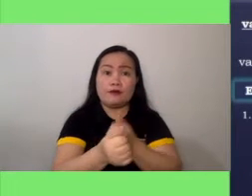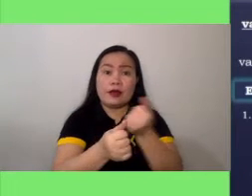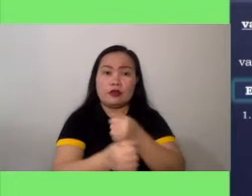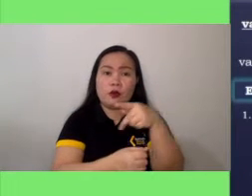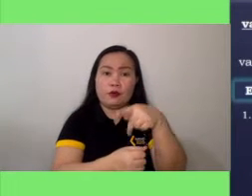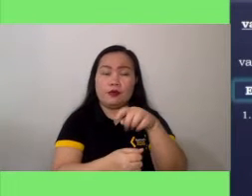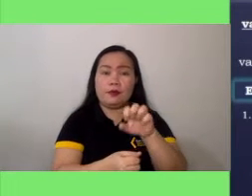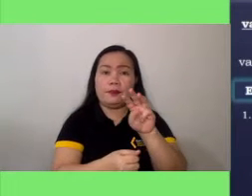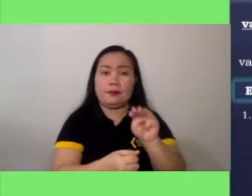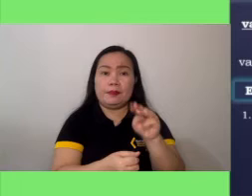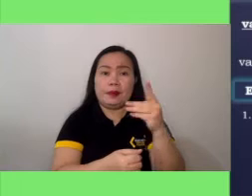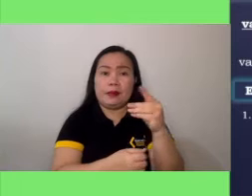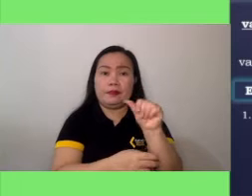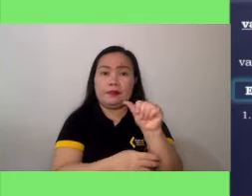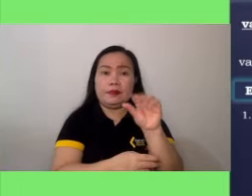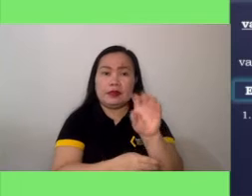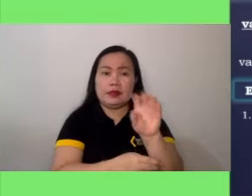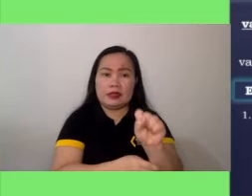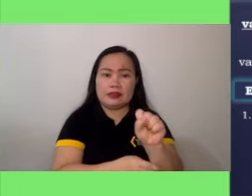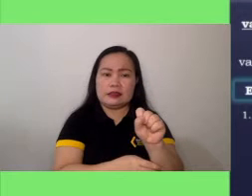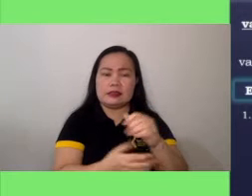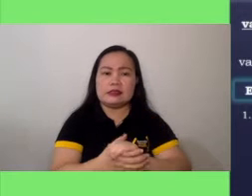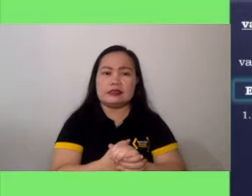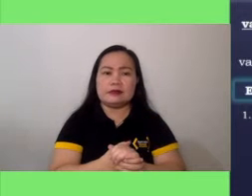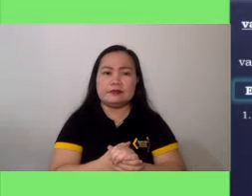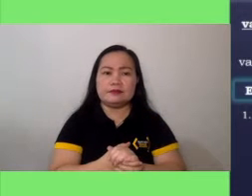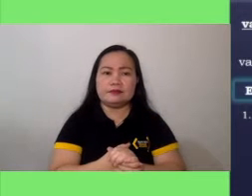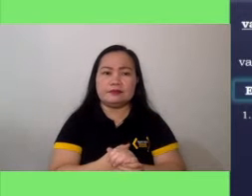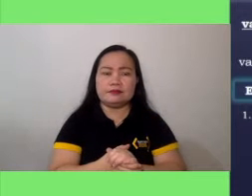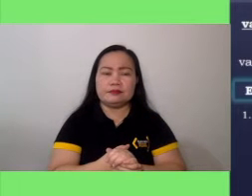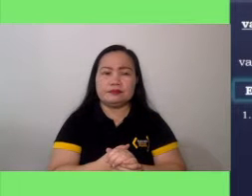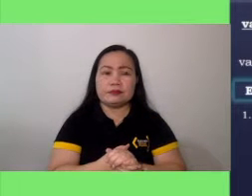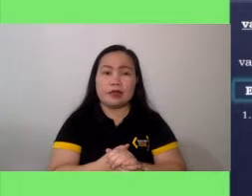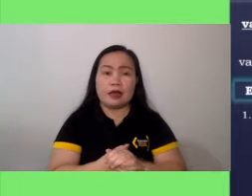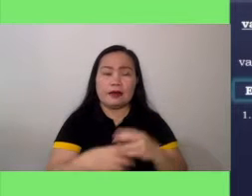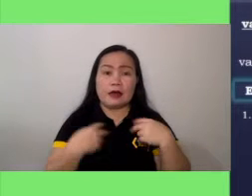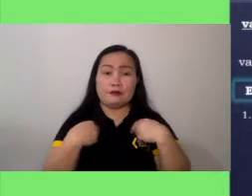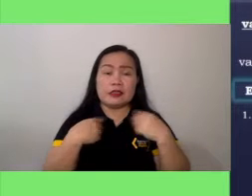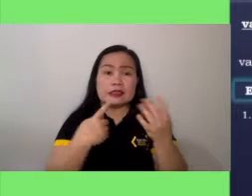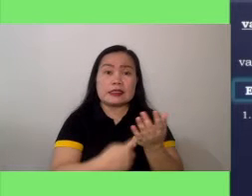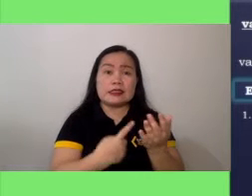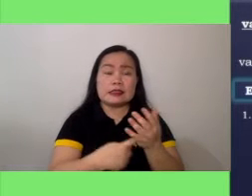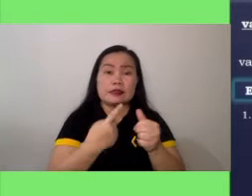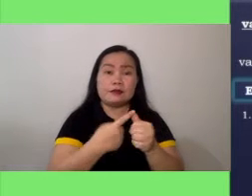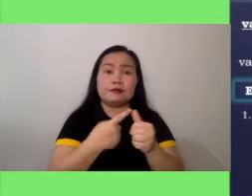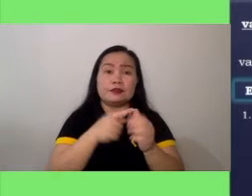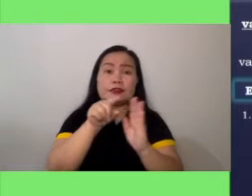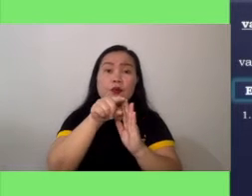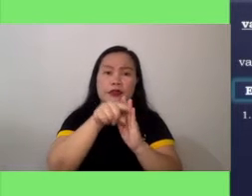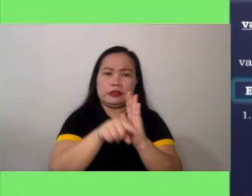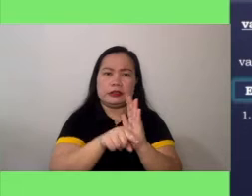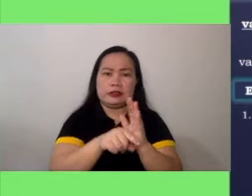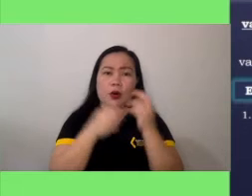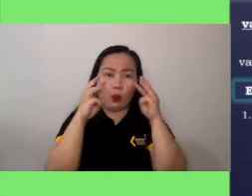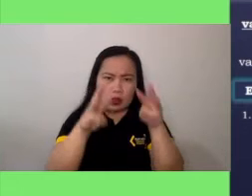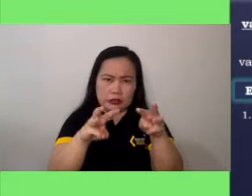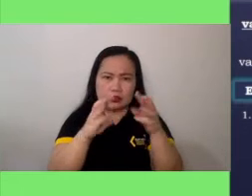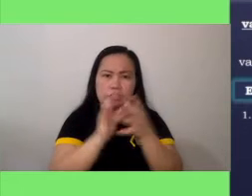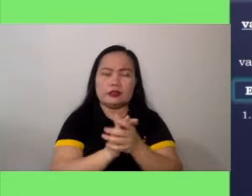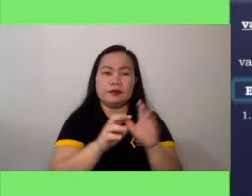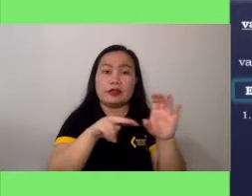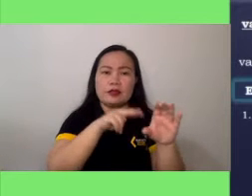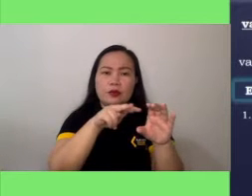concept of PEMDAS. Meron tayo niyan sa first quarter. Panoorin nyo muna kung medyo nakakalimot